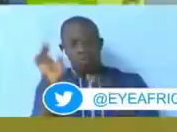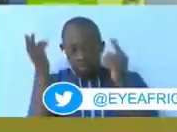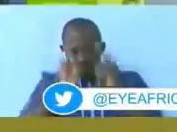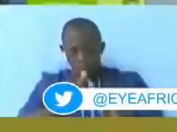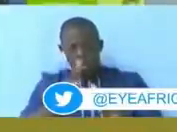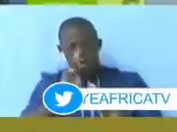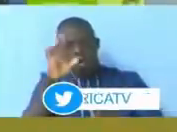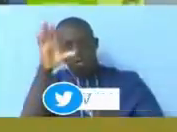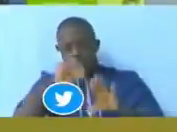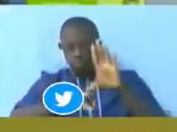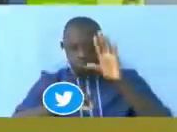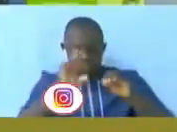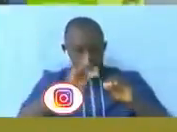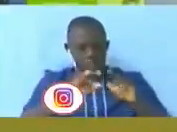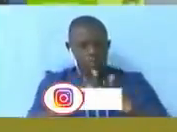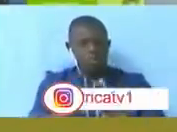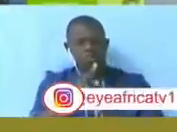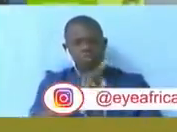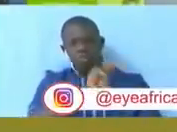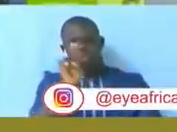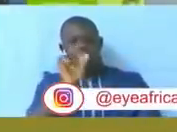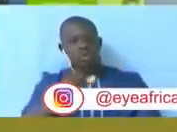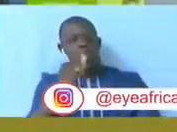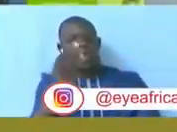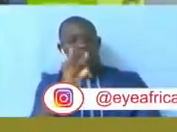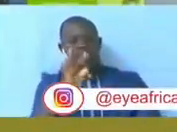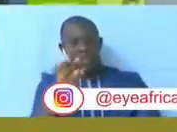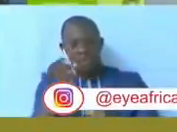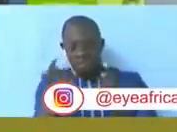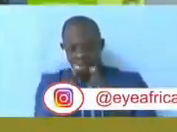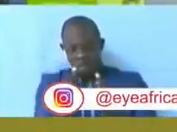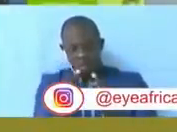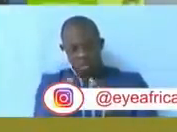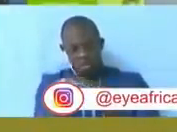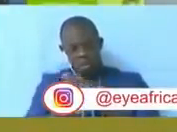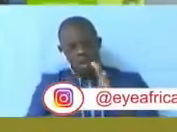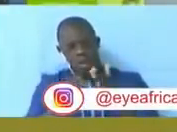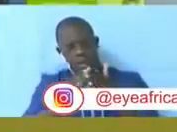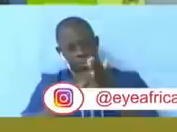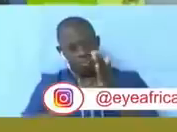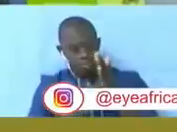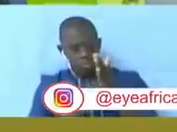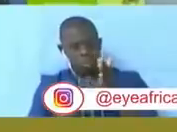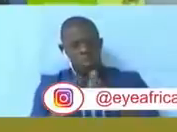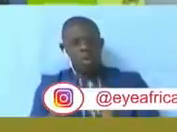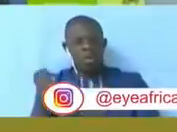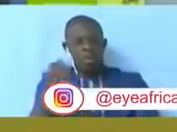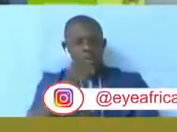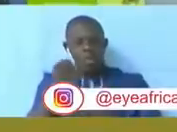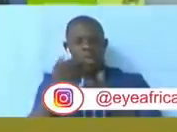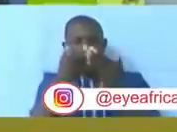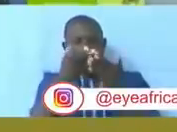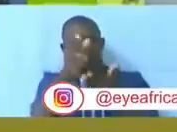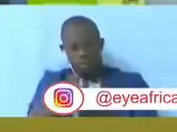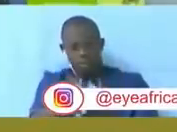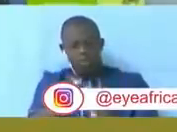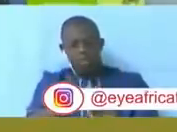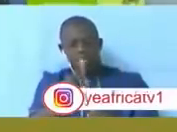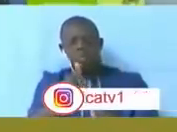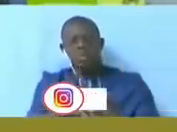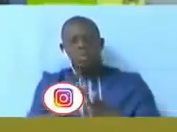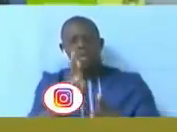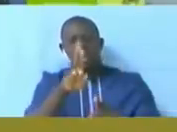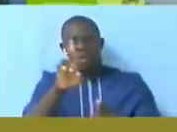which you can hear and determine, and the matter is under investigation, power has been conferred on you to remand the accused persons